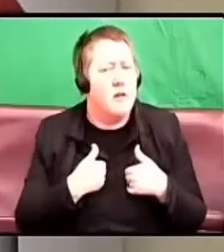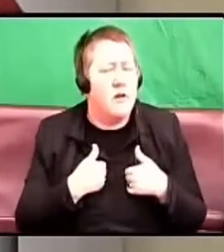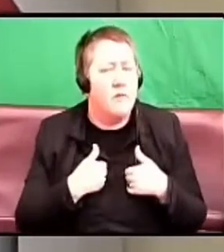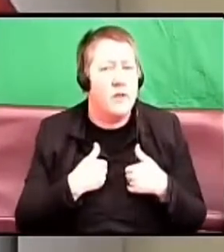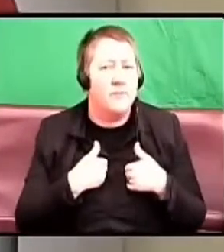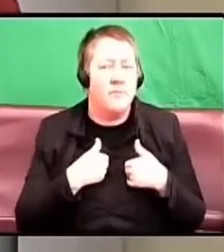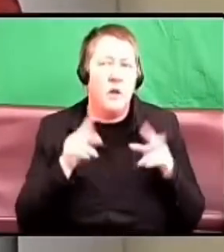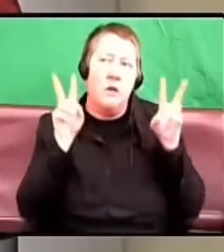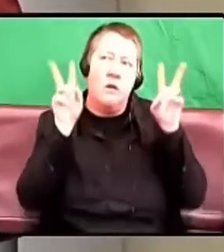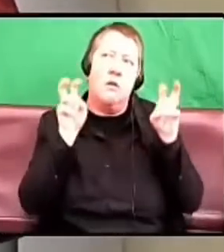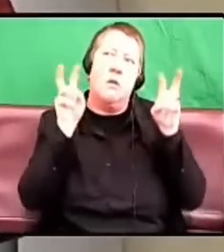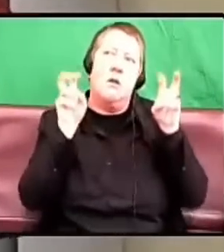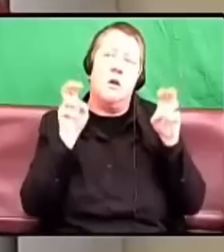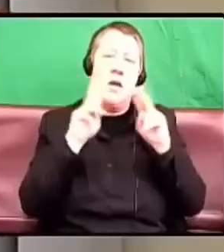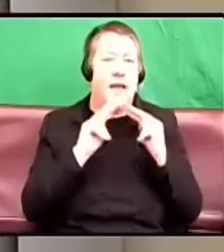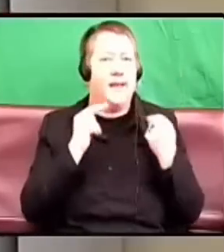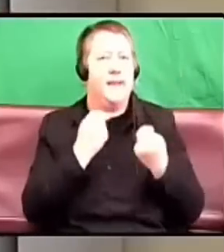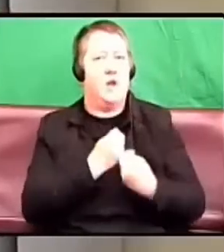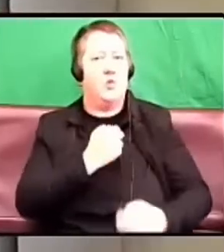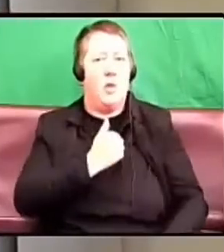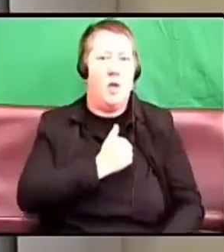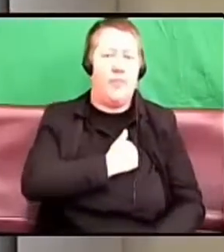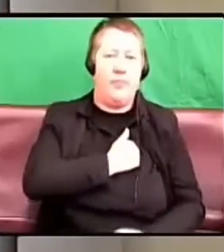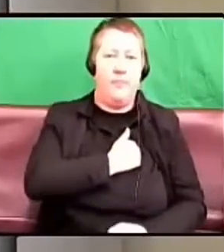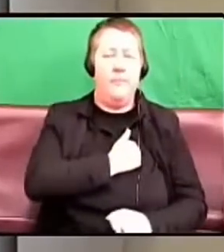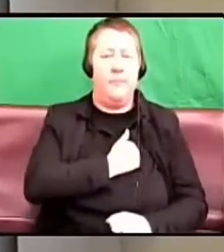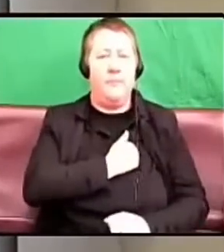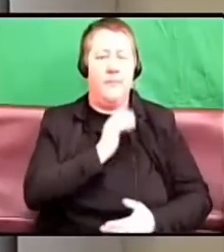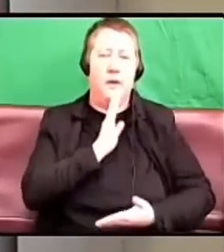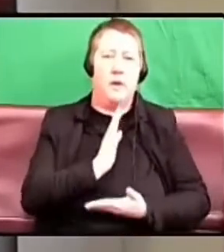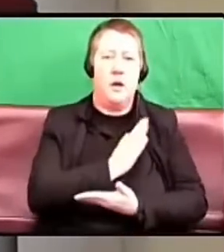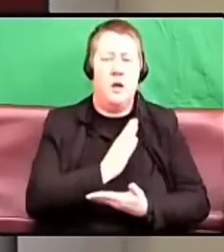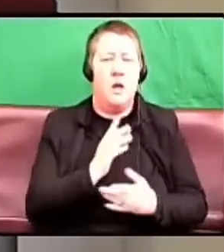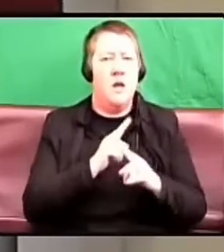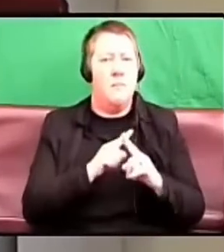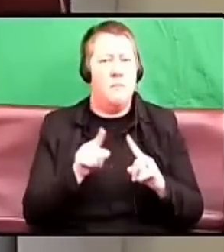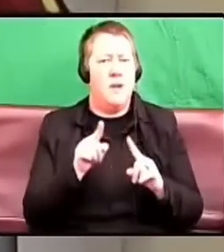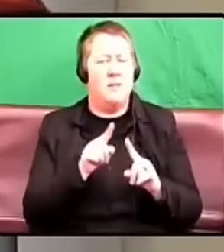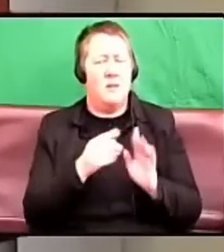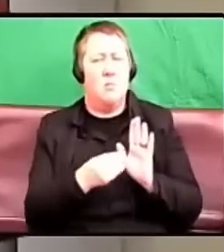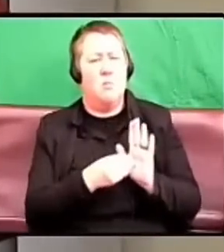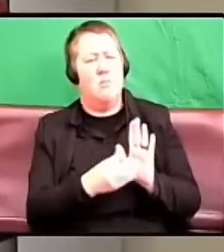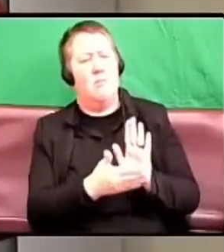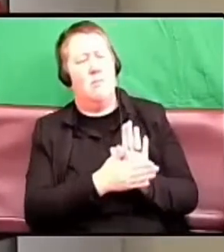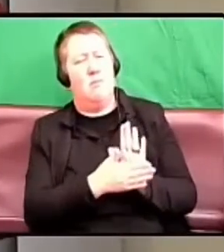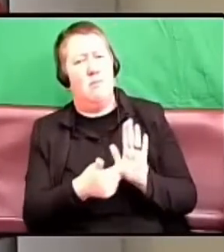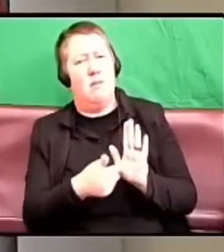a so-called national anthem that still bears the hallmarks of apartheid.